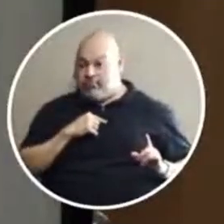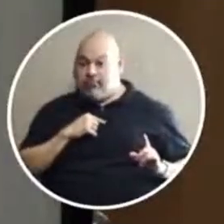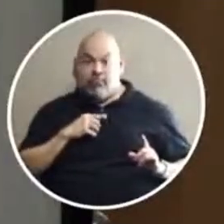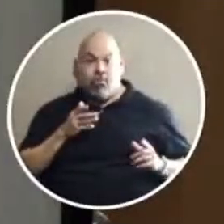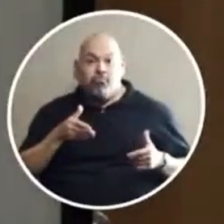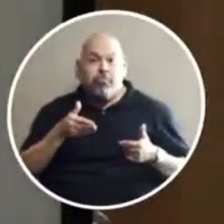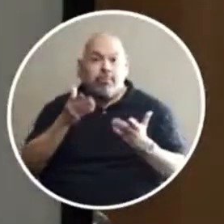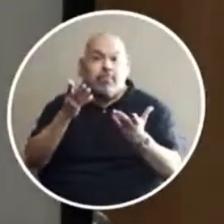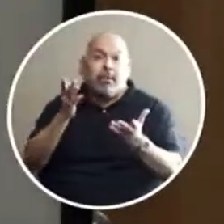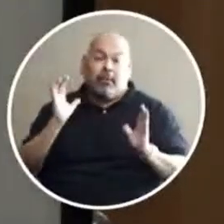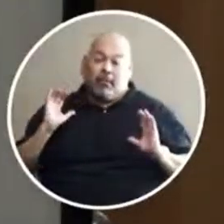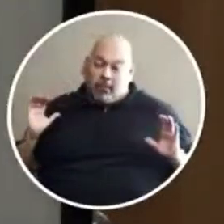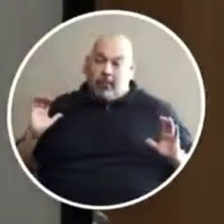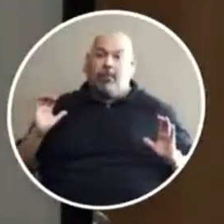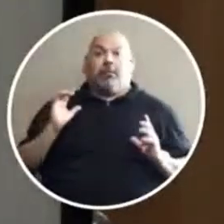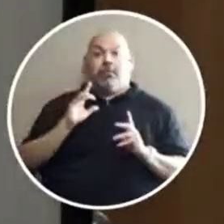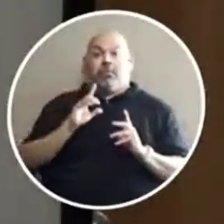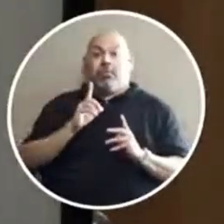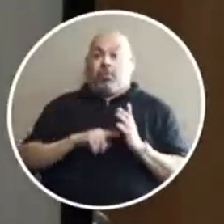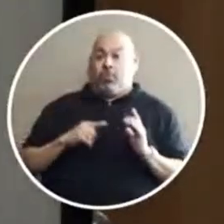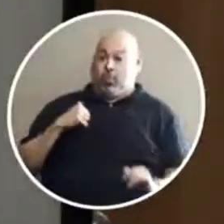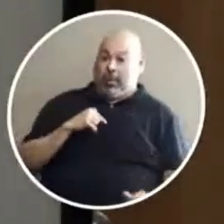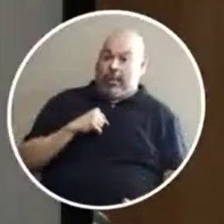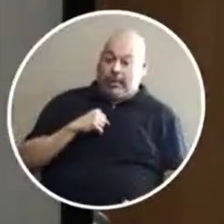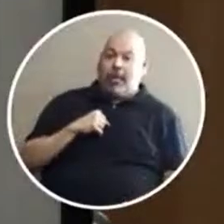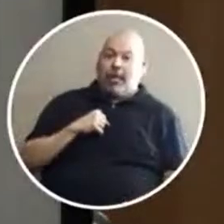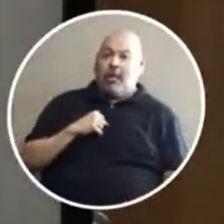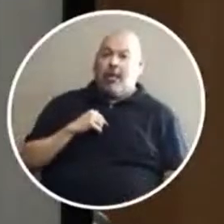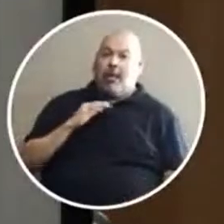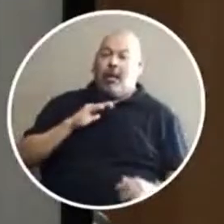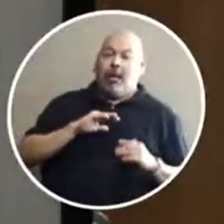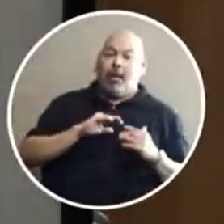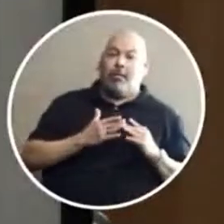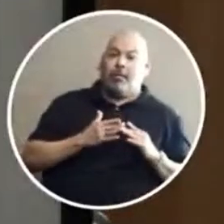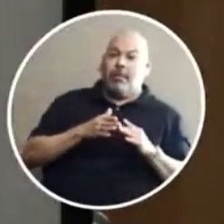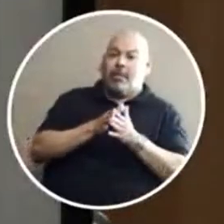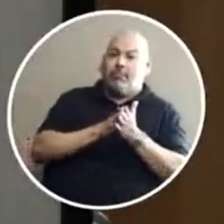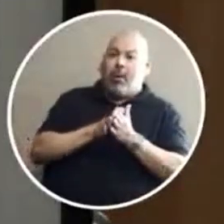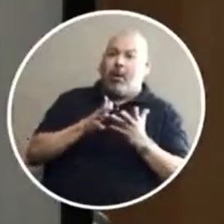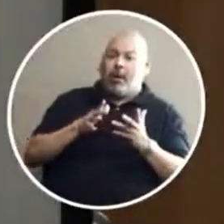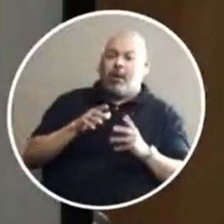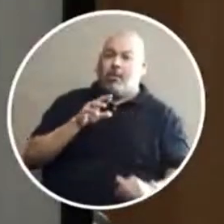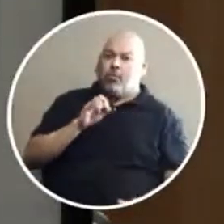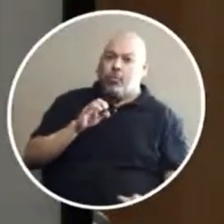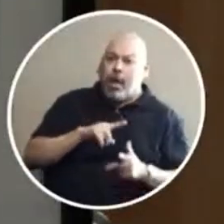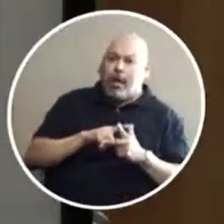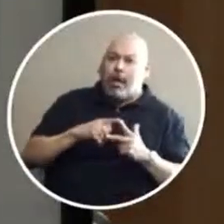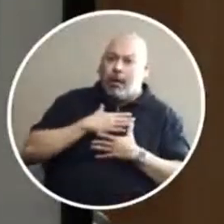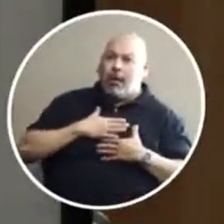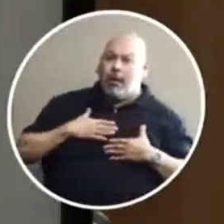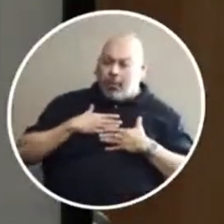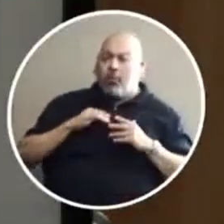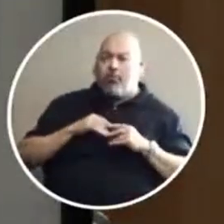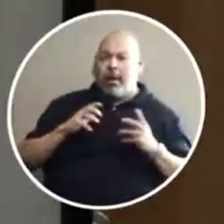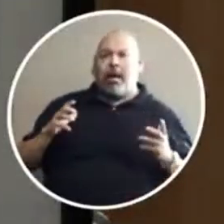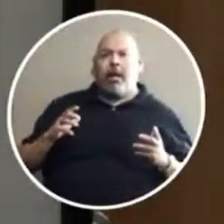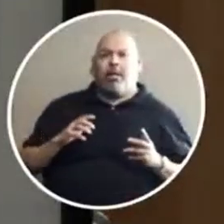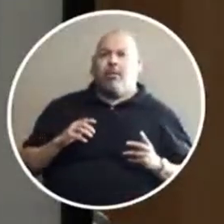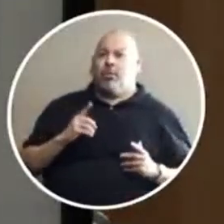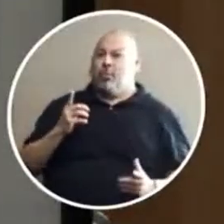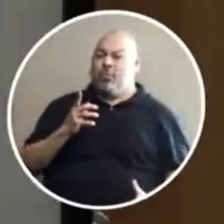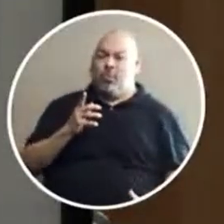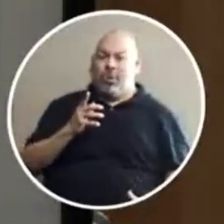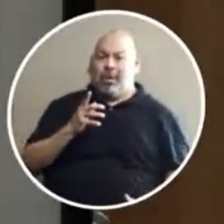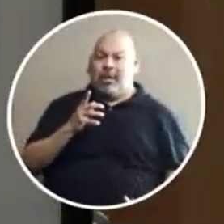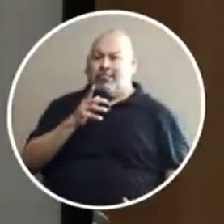and some of those recommendations that we did at the city parks and recreations is that there's going to be allowed only one parent